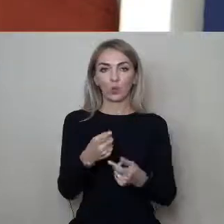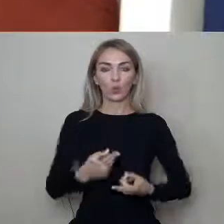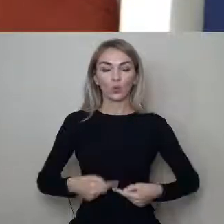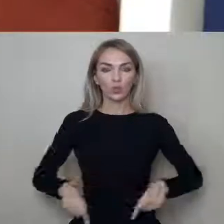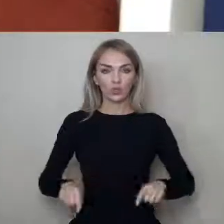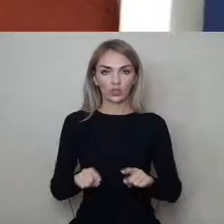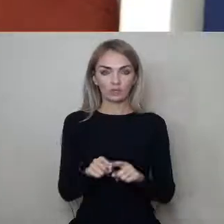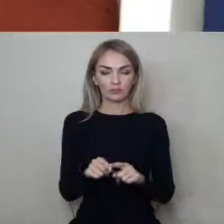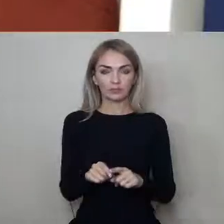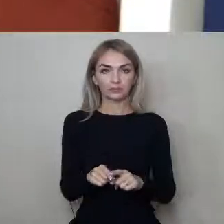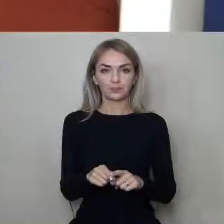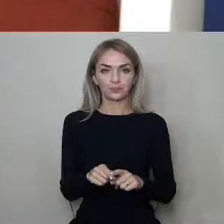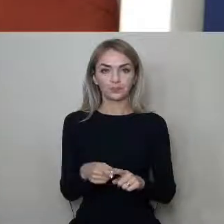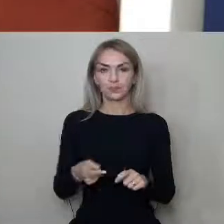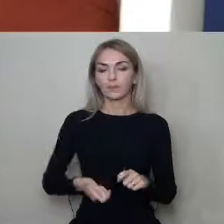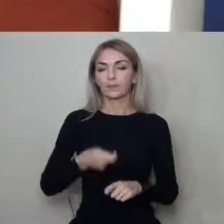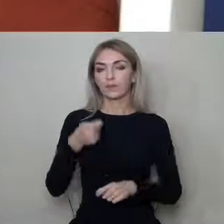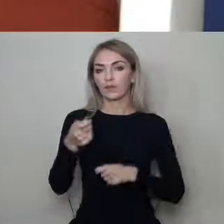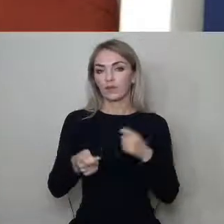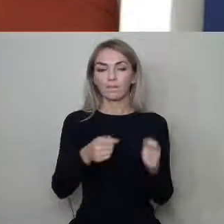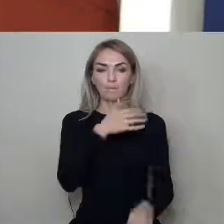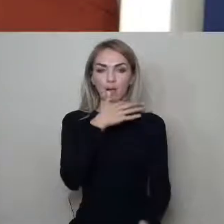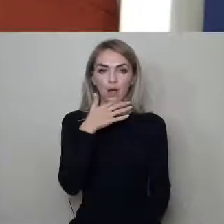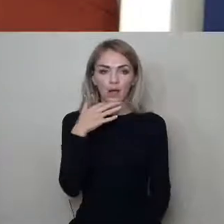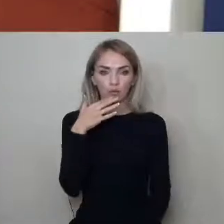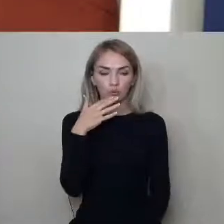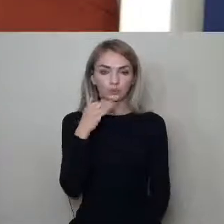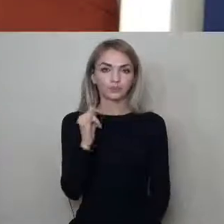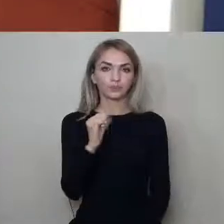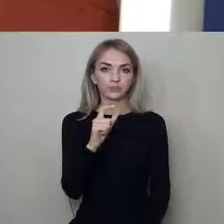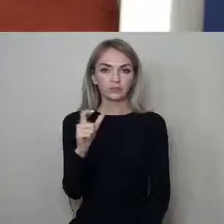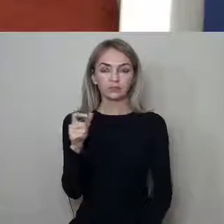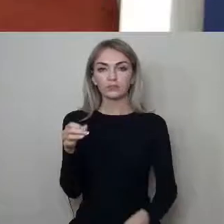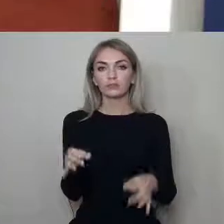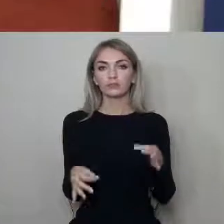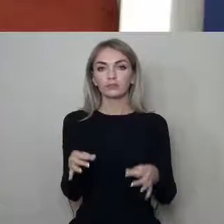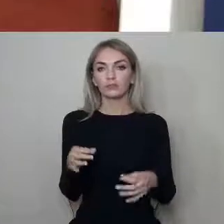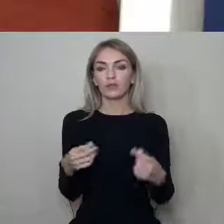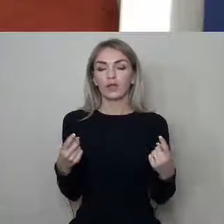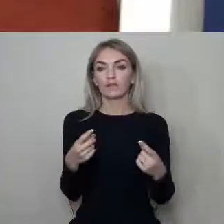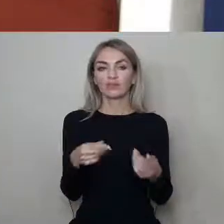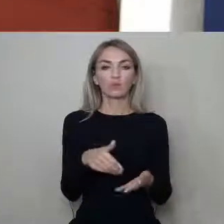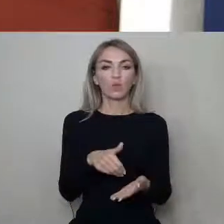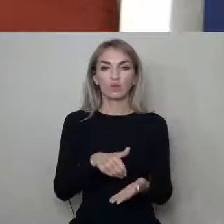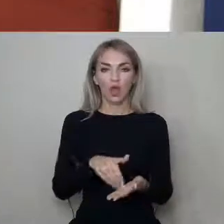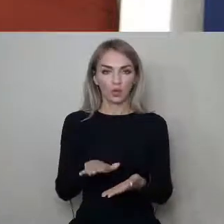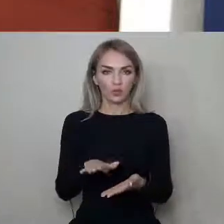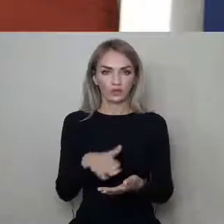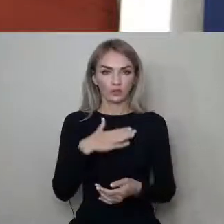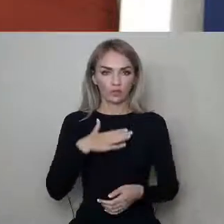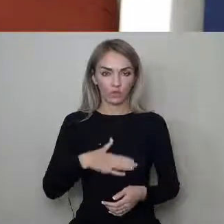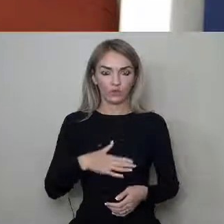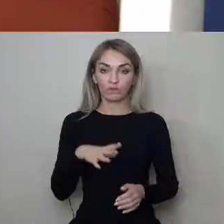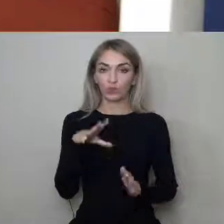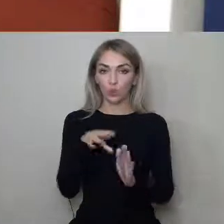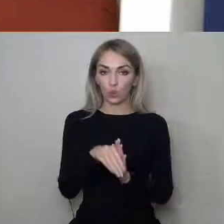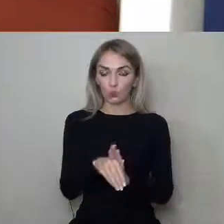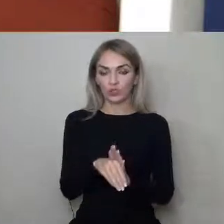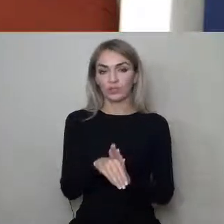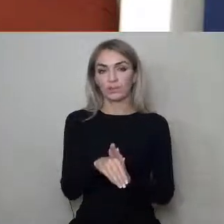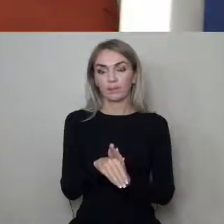who is to contest wrongly delineated constituencies? There are lots of claims, and very often the